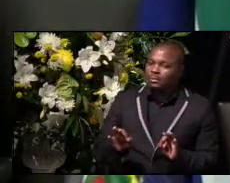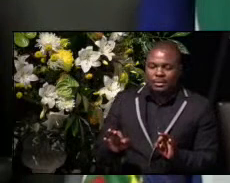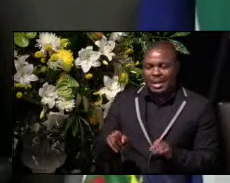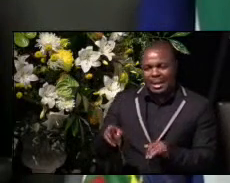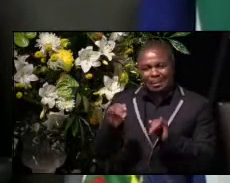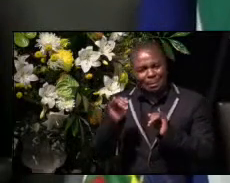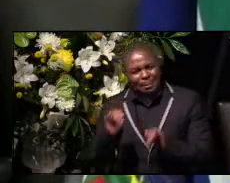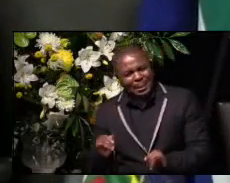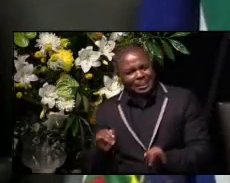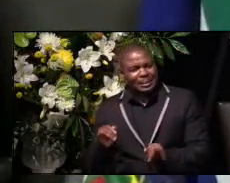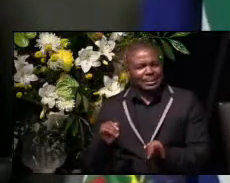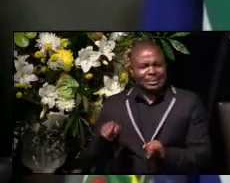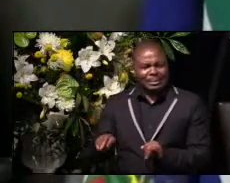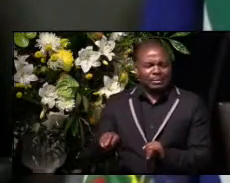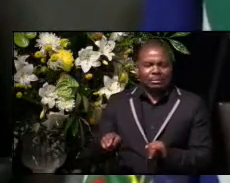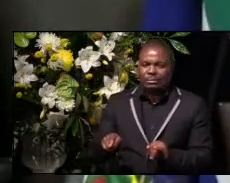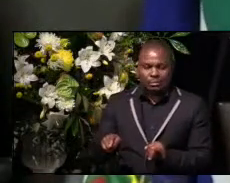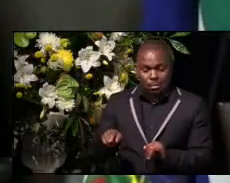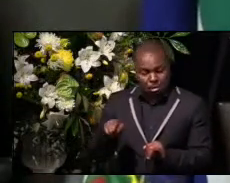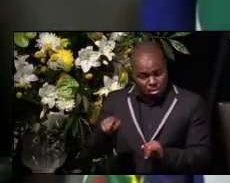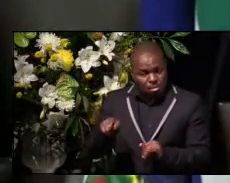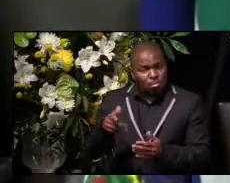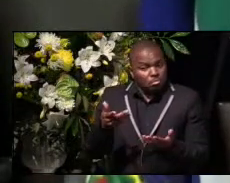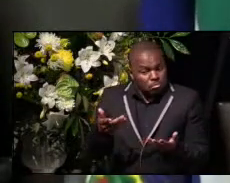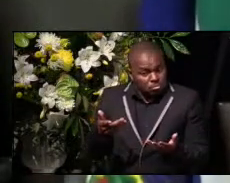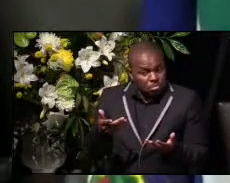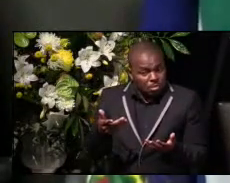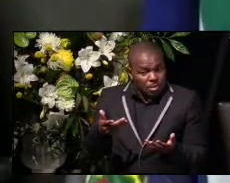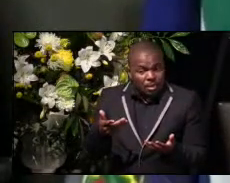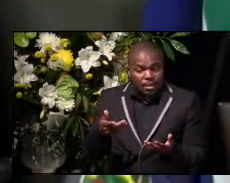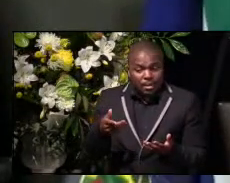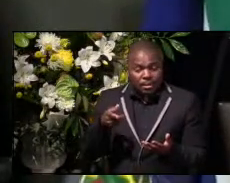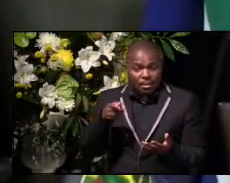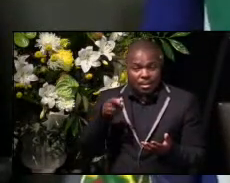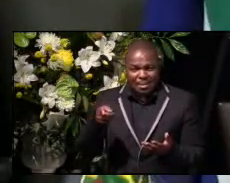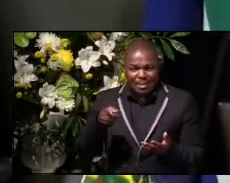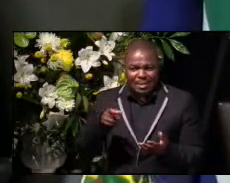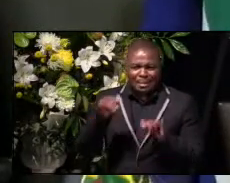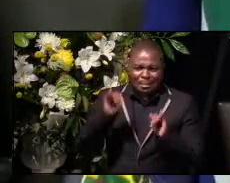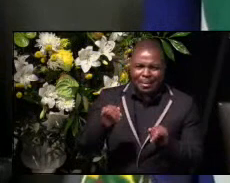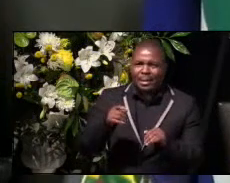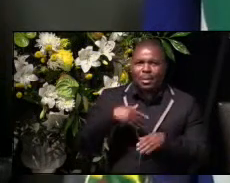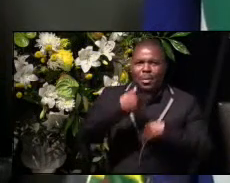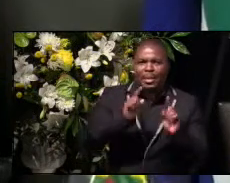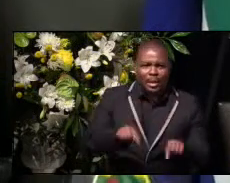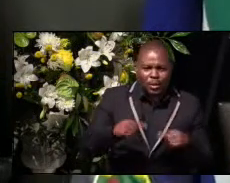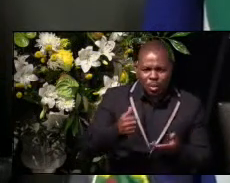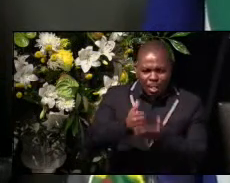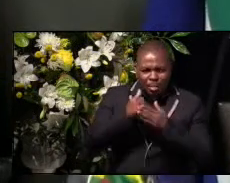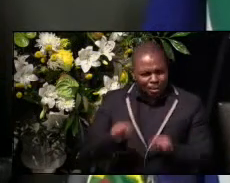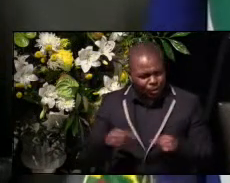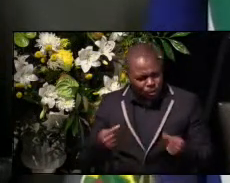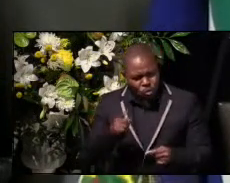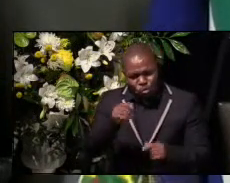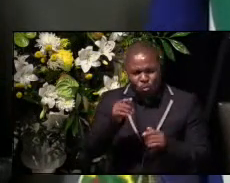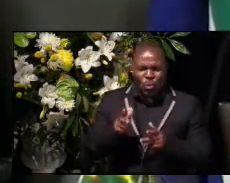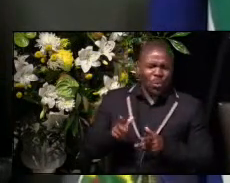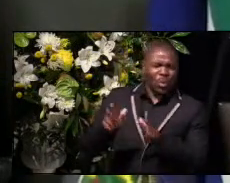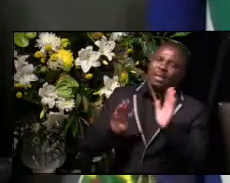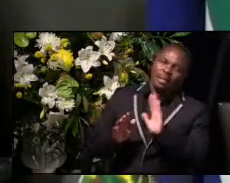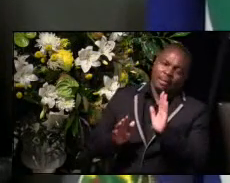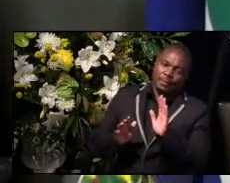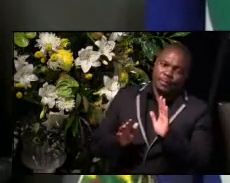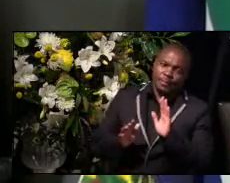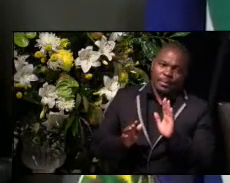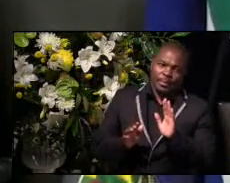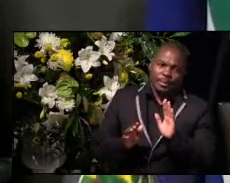a bad development it's a development which is not taking us forward and it is not going to assist um in terms